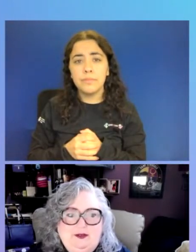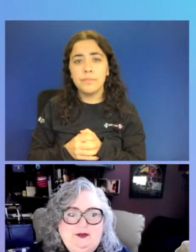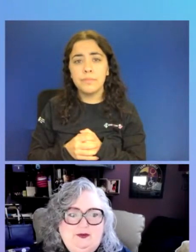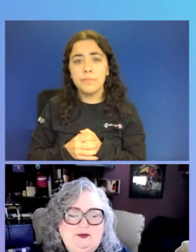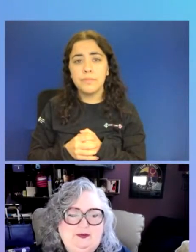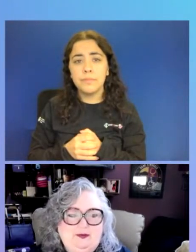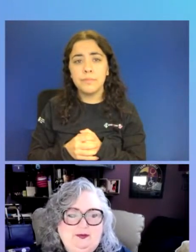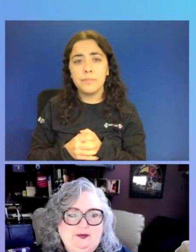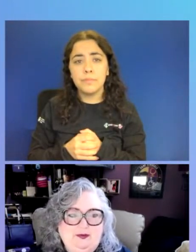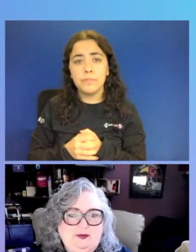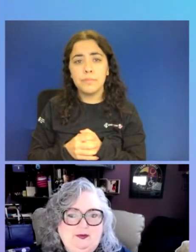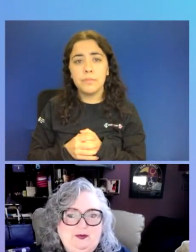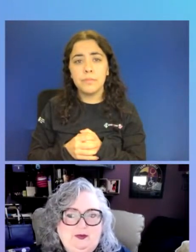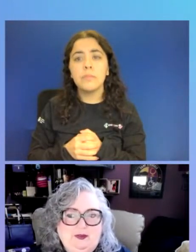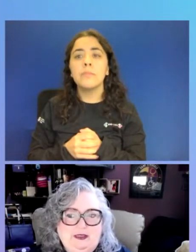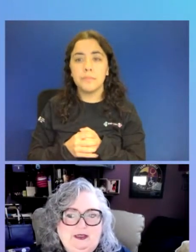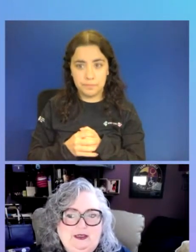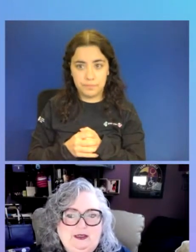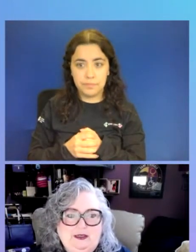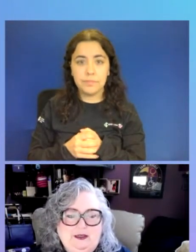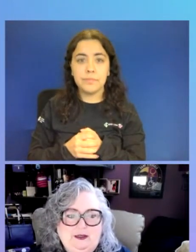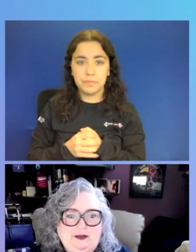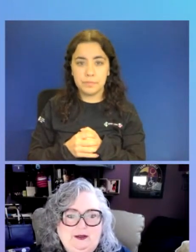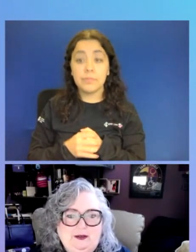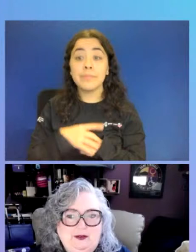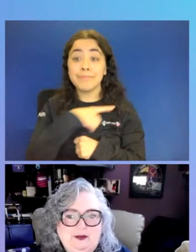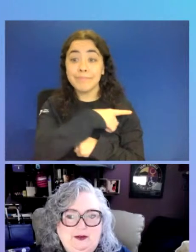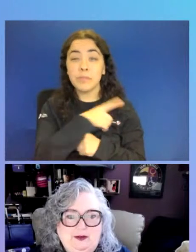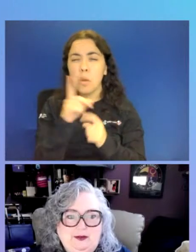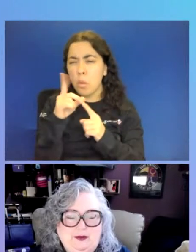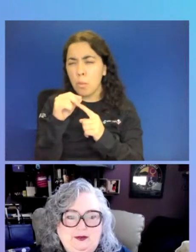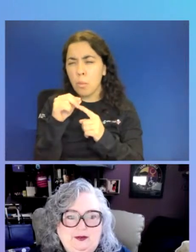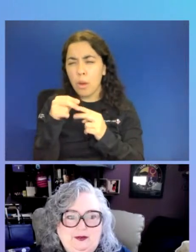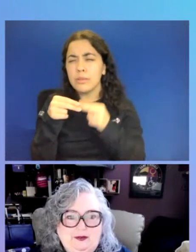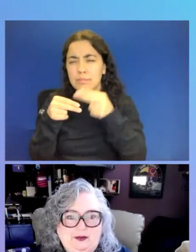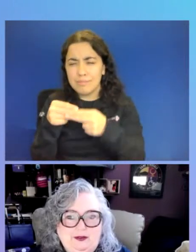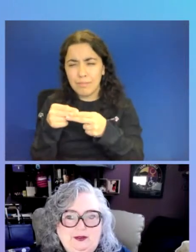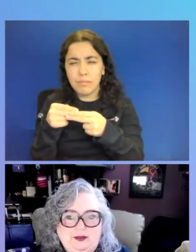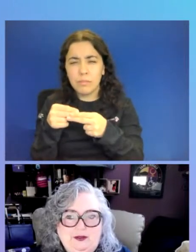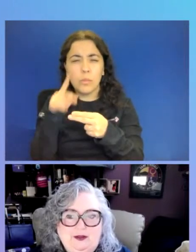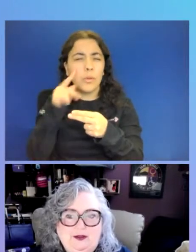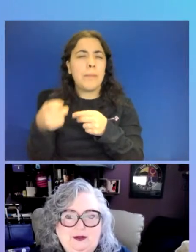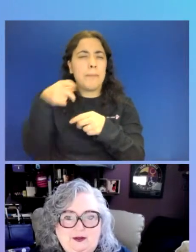And there's, in fact, just one more, but we can come back to this one in just a second.